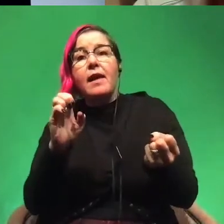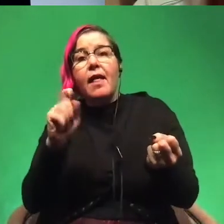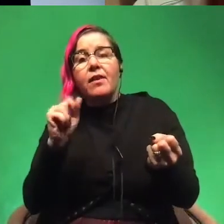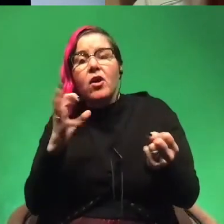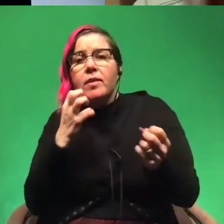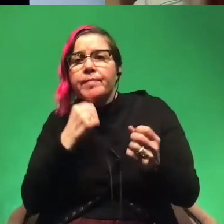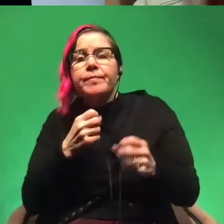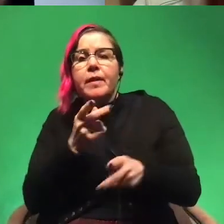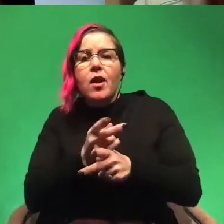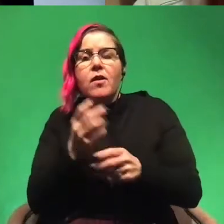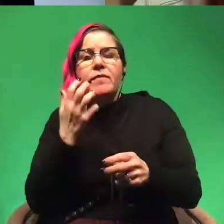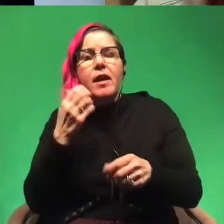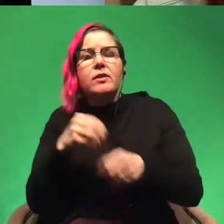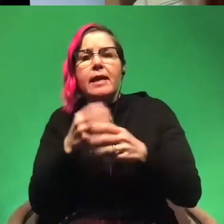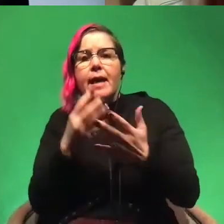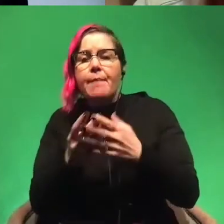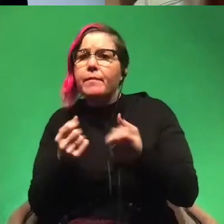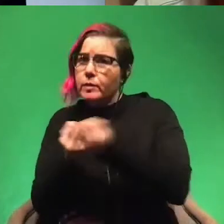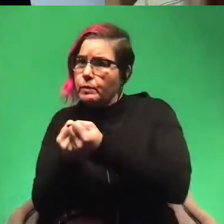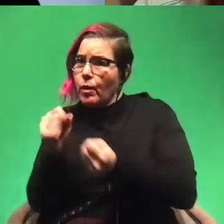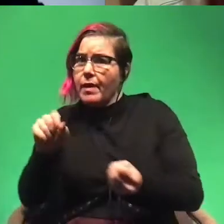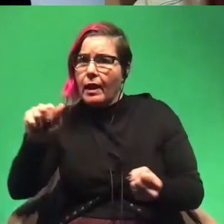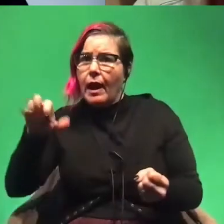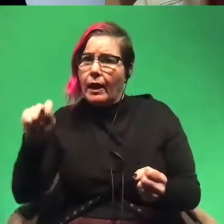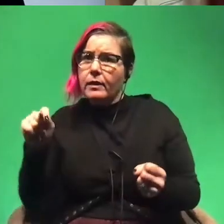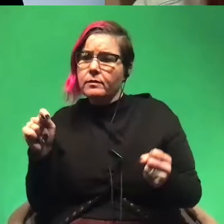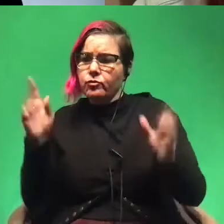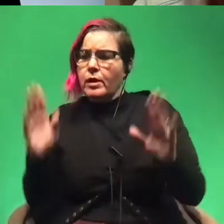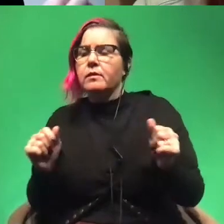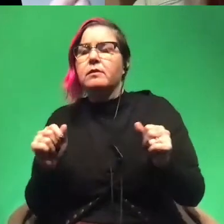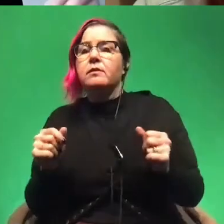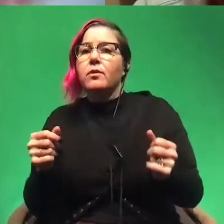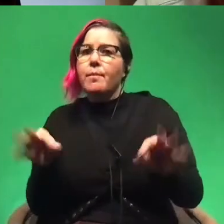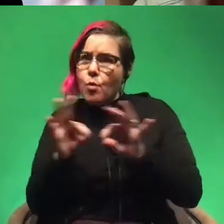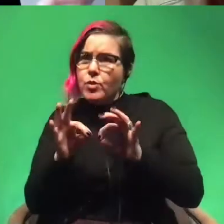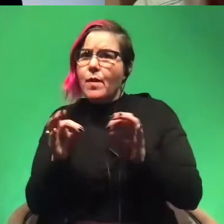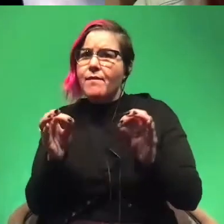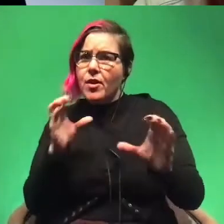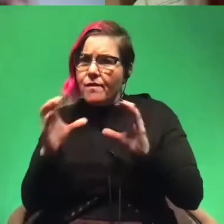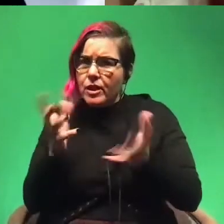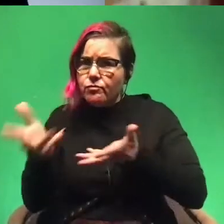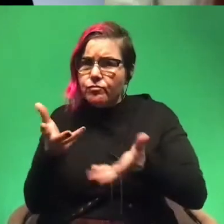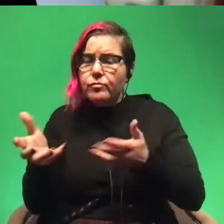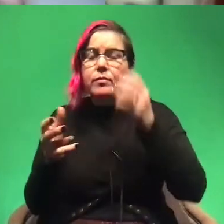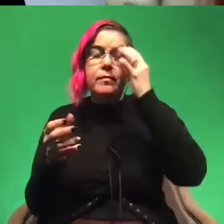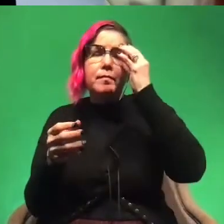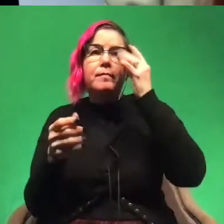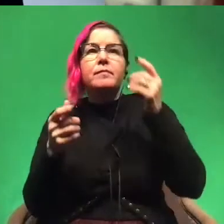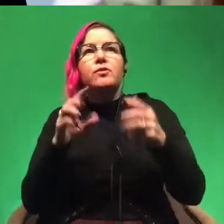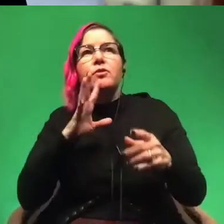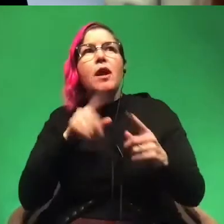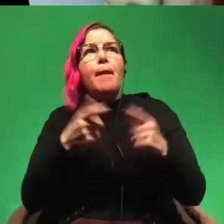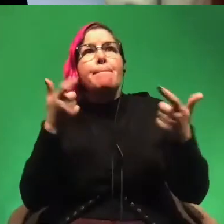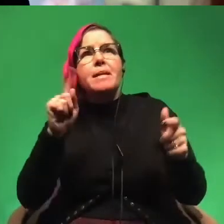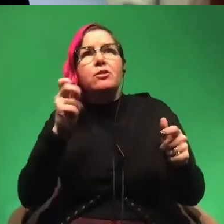in captivity, supporting that act is a great way to do it. Having conversations like this is really important. I mean, conservation, we talk about like big terms and big things that we have to do,